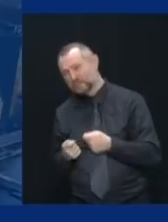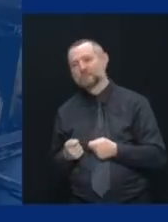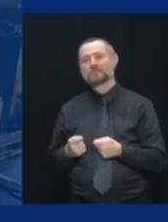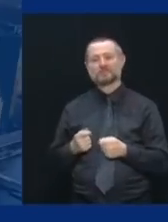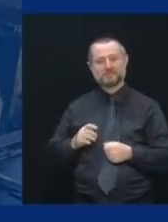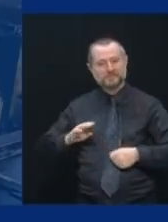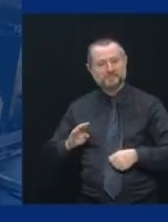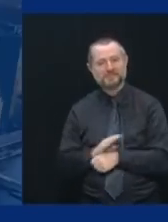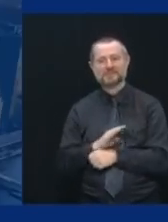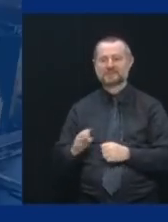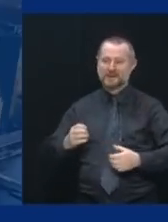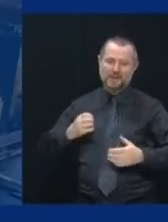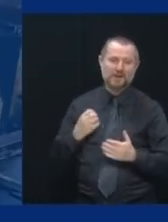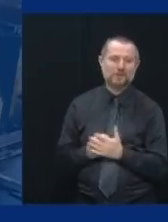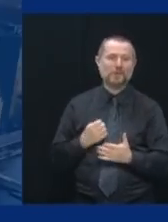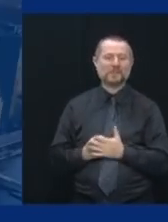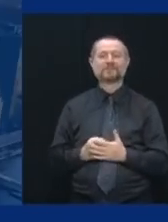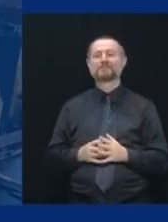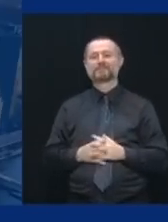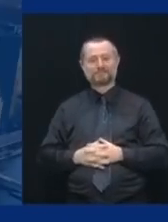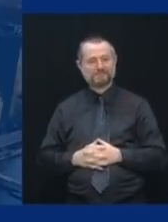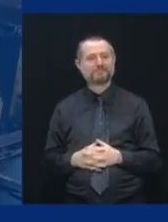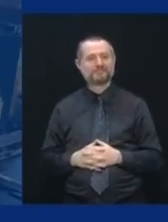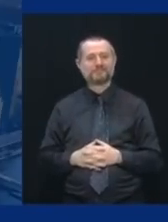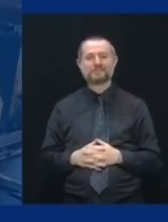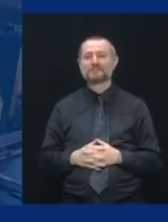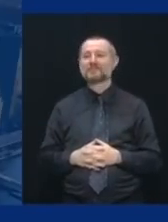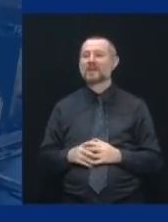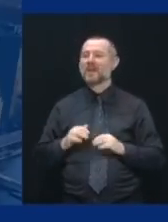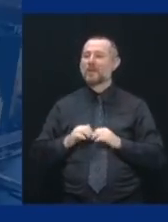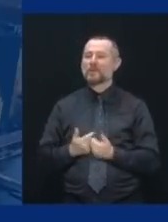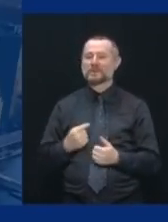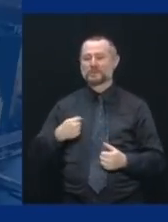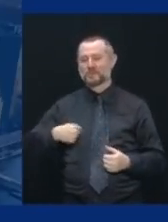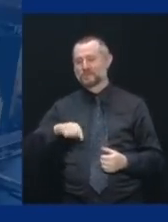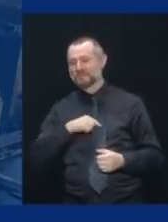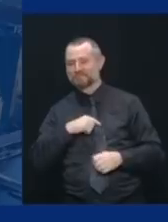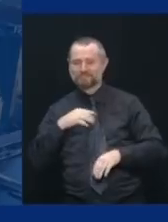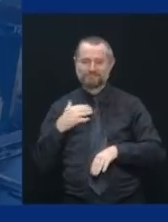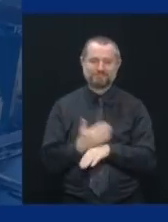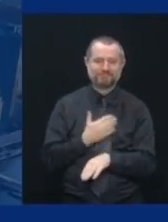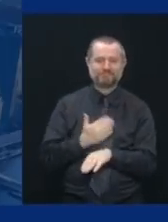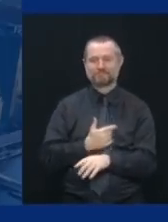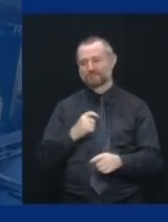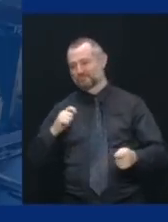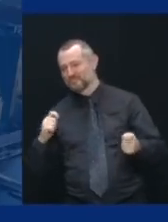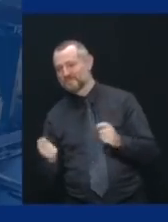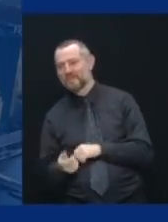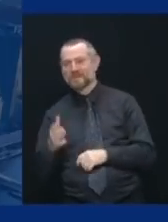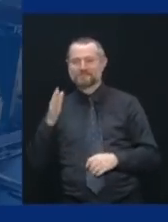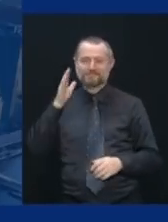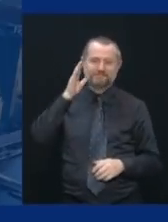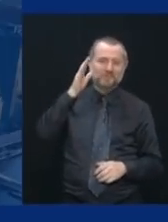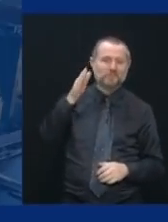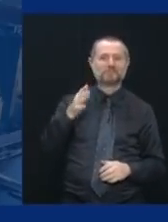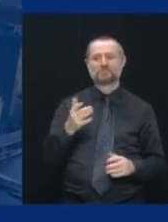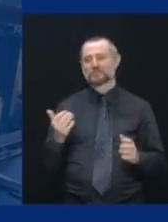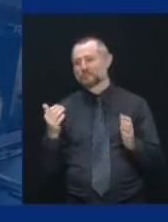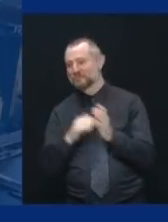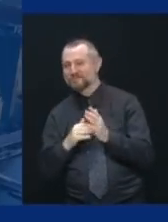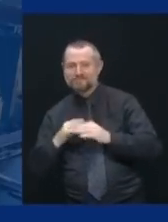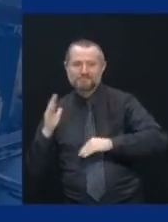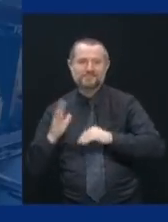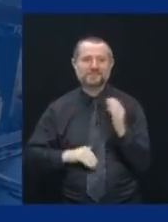It's how fast we reopen, how we reimagine, how we rebuild. This is